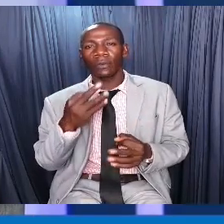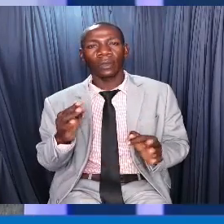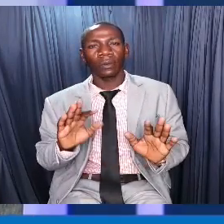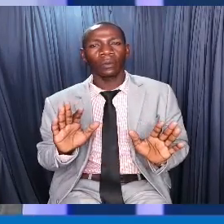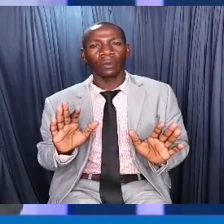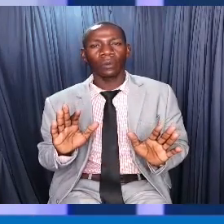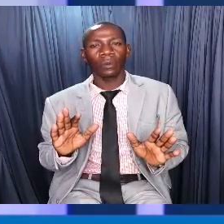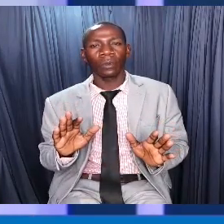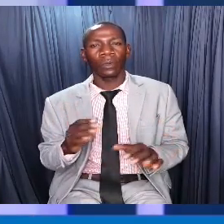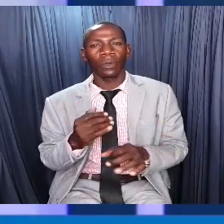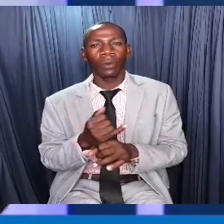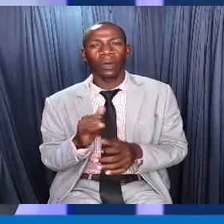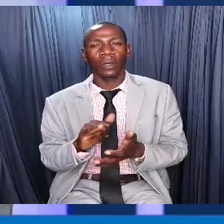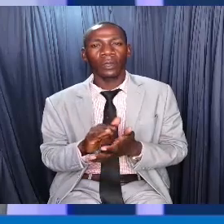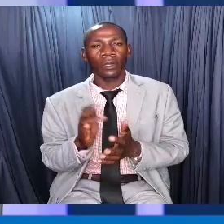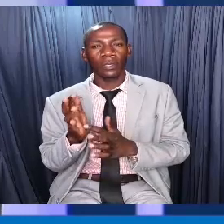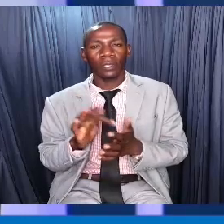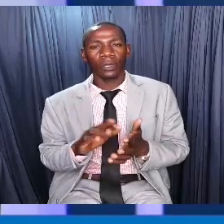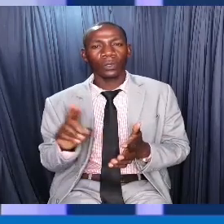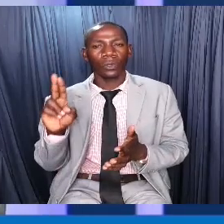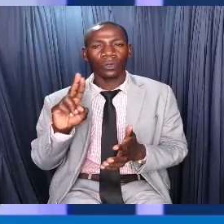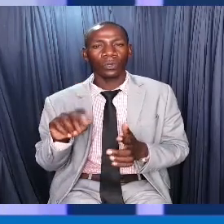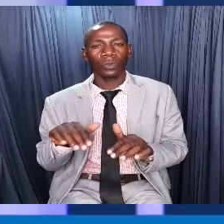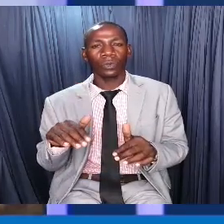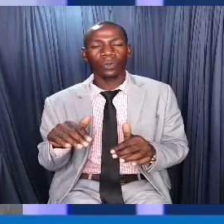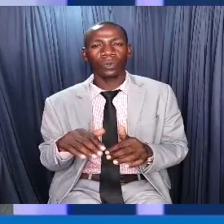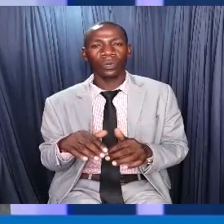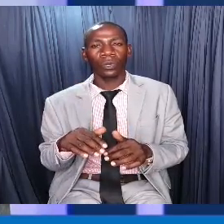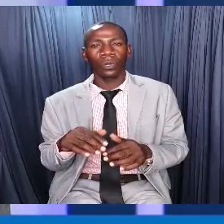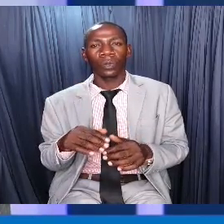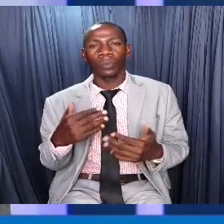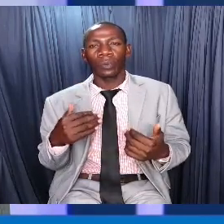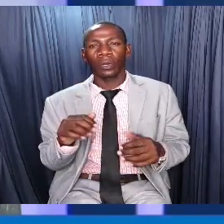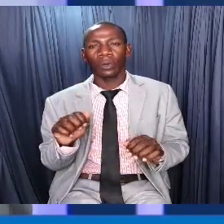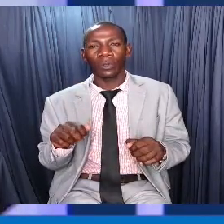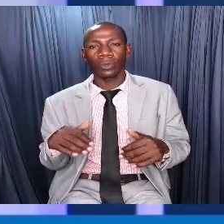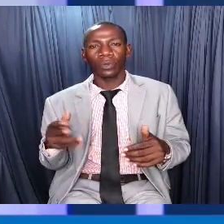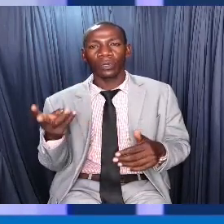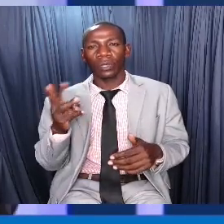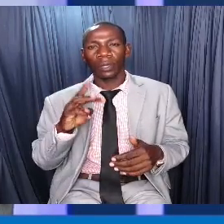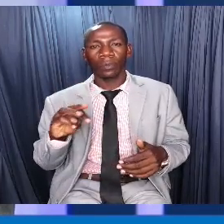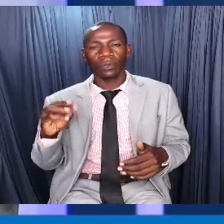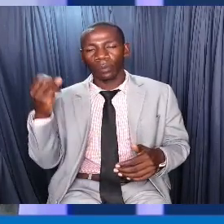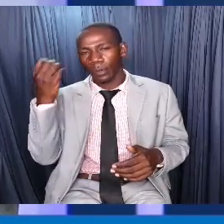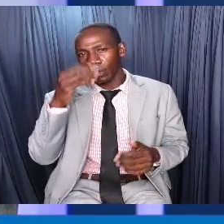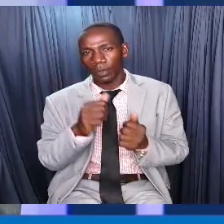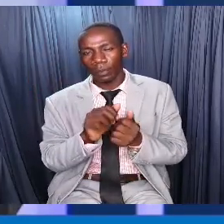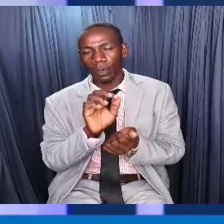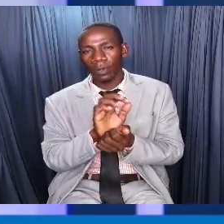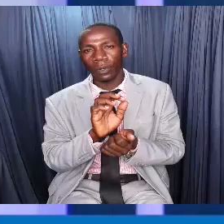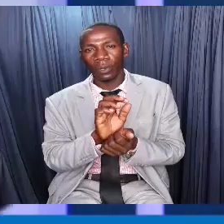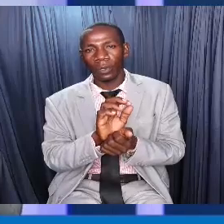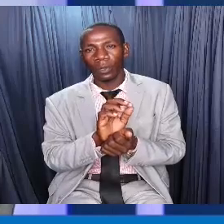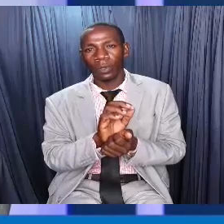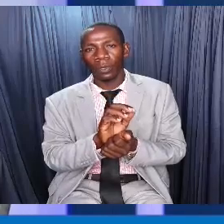in vain. Ni kazi zile Yesu alizokuwa kizifanya. Because of the works Jesus performed. Hawa hawaziwezi. These people could not be able to perform the same. Paulo, they were surprised by Paul. Wanaende